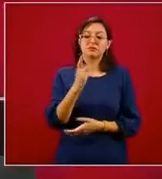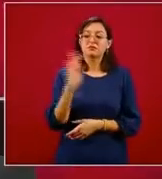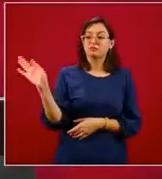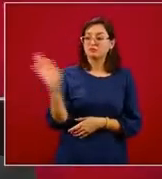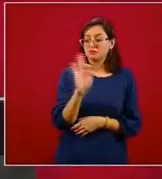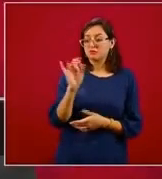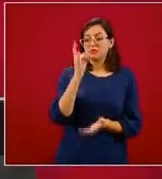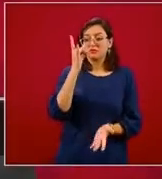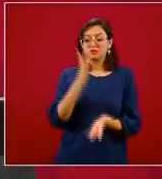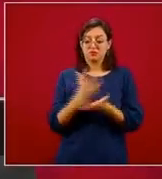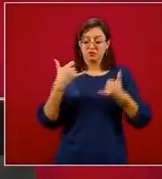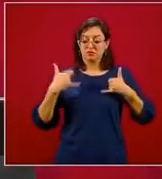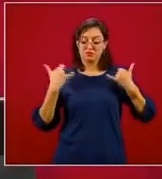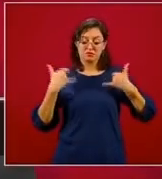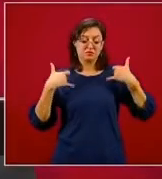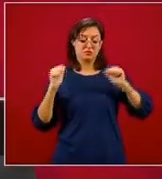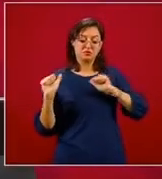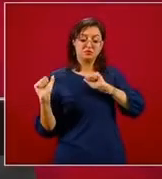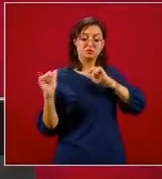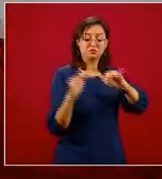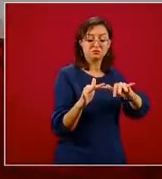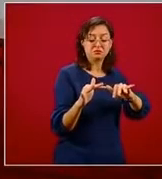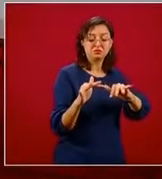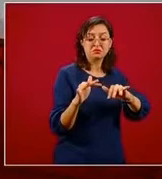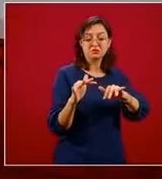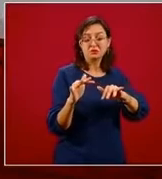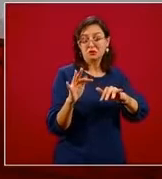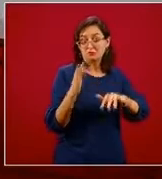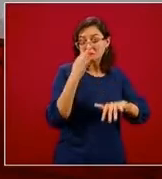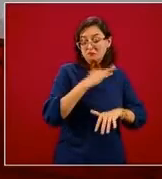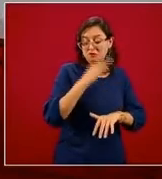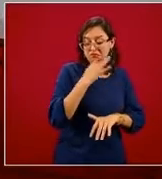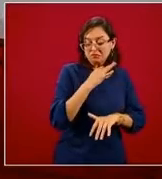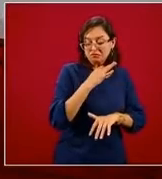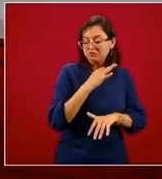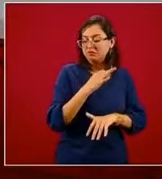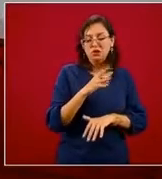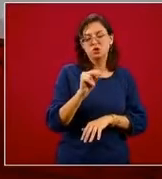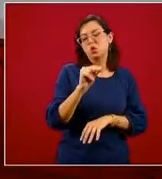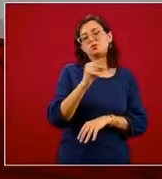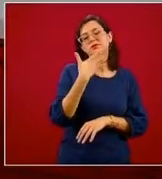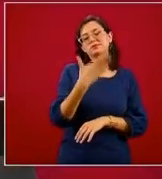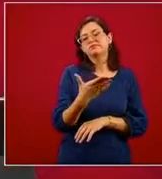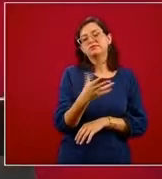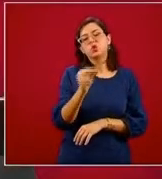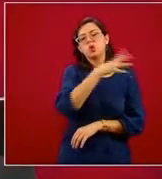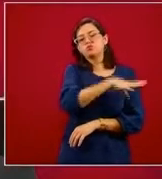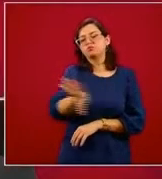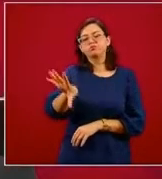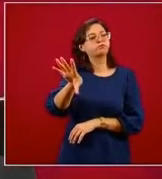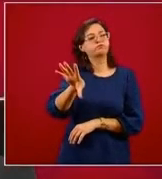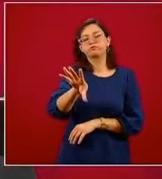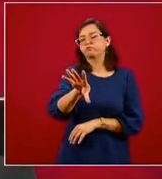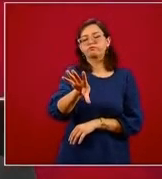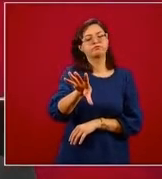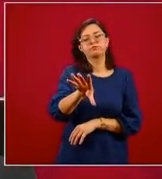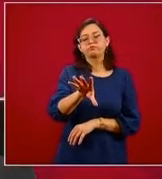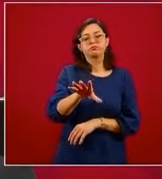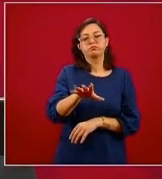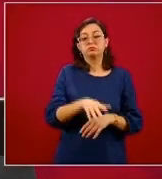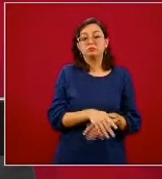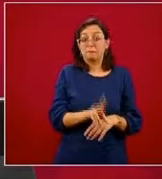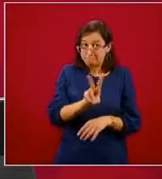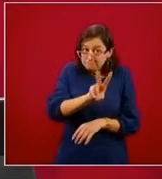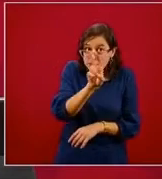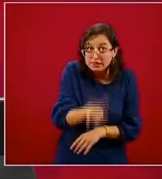jóvenes even if it's concurrieran a only esta young hipotética people. fiesta. If people Entonces, went to this reprobamos hypothetical completamente este tipo de llamados, party, si es que